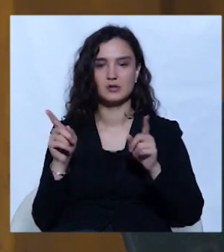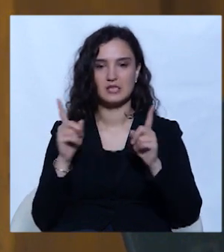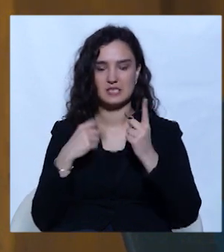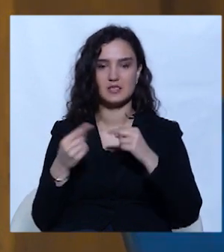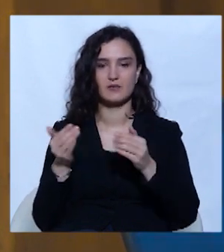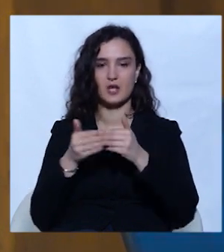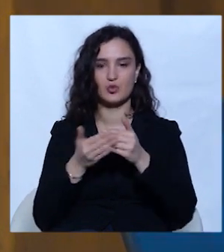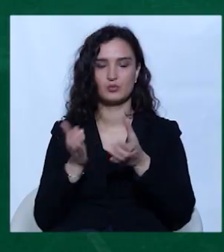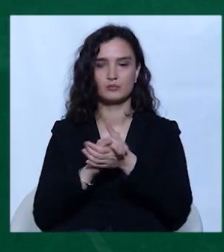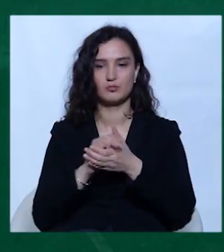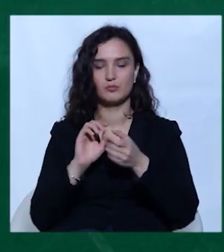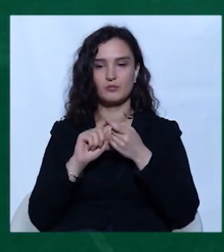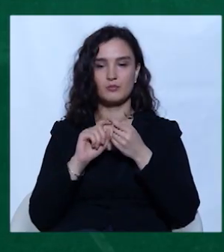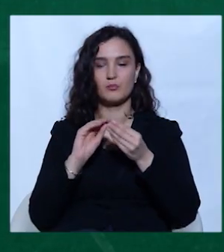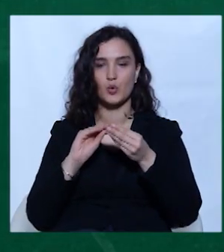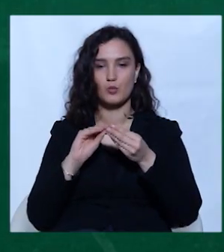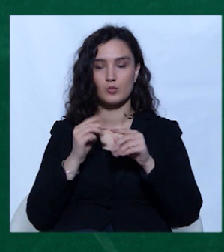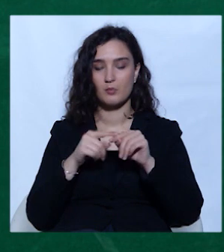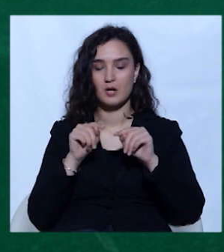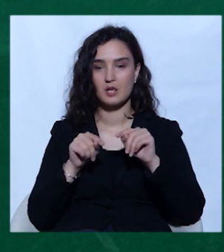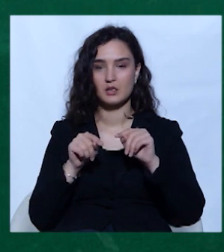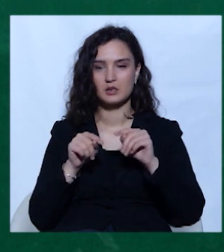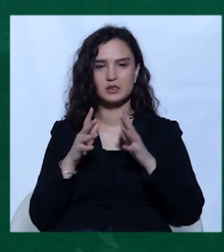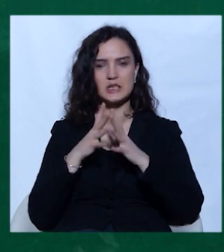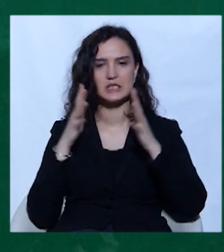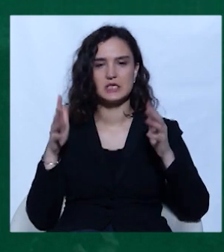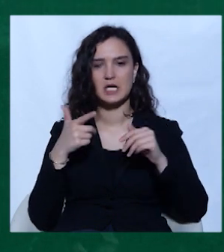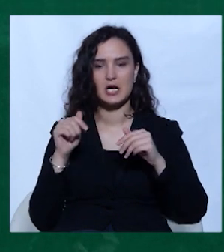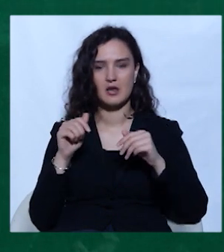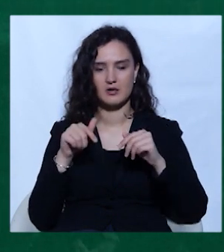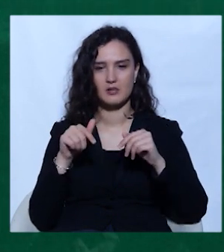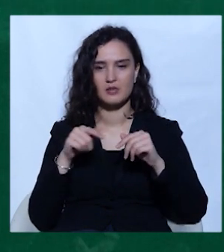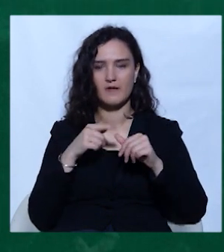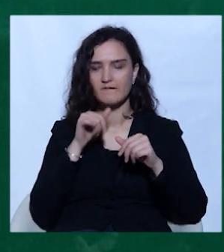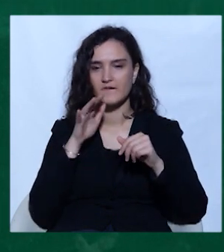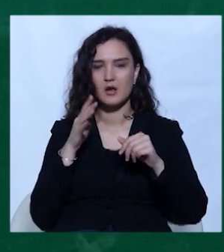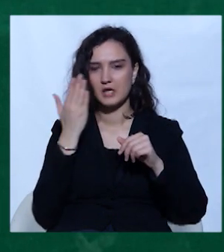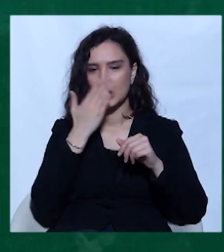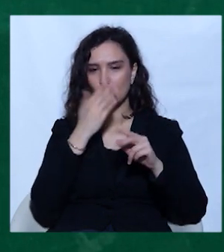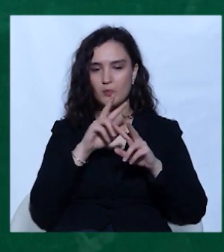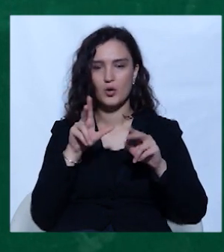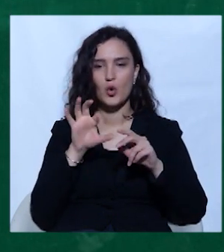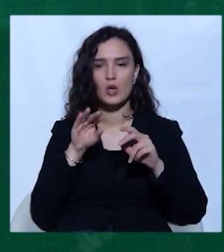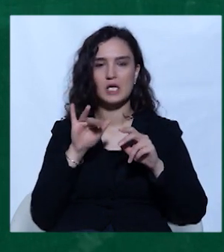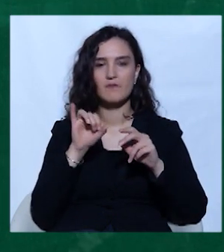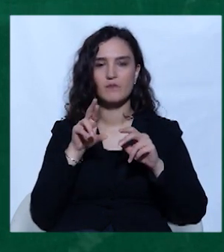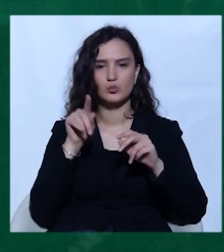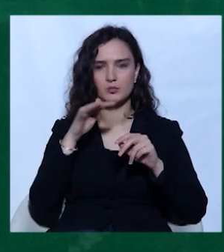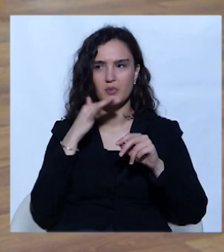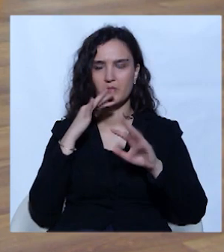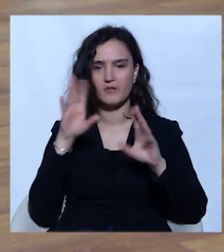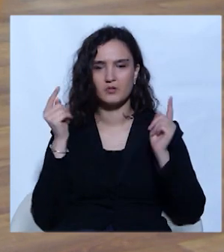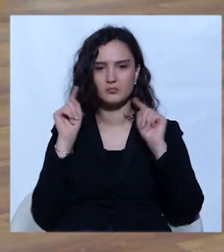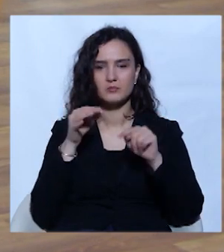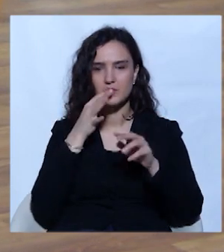friendship. Now, the impact of this book is huge. Obviously, there was a Hollywood movie which gained lots and lots of attention.